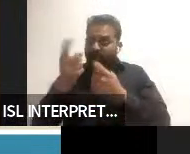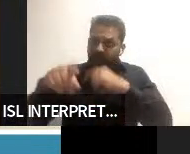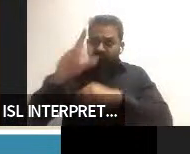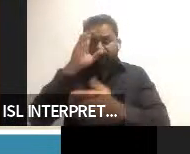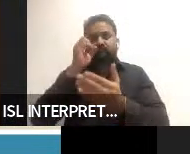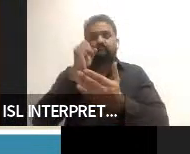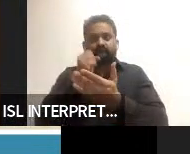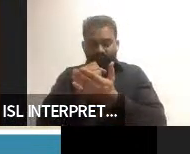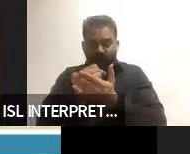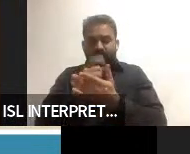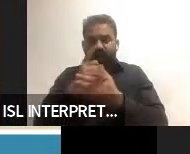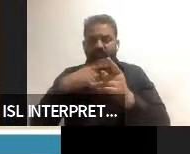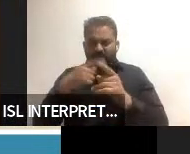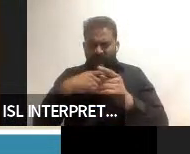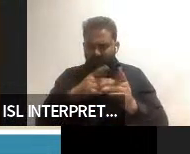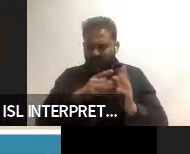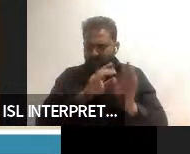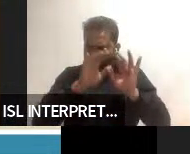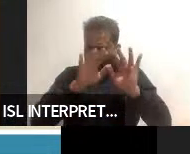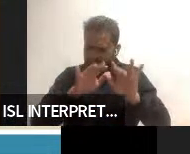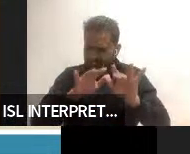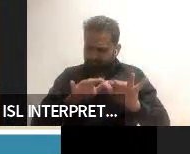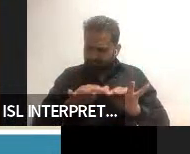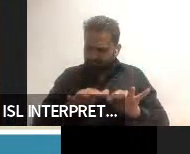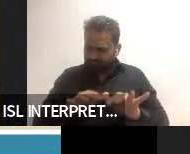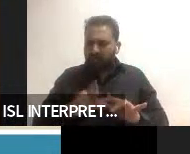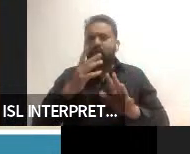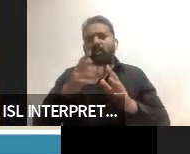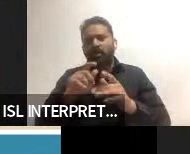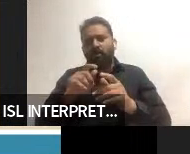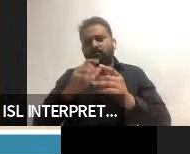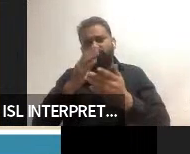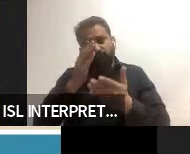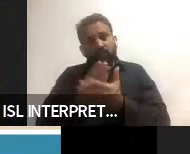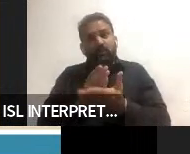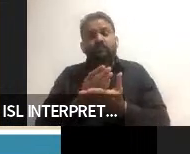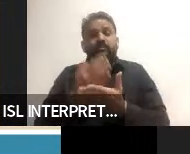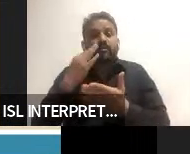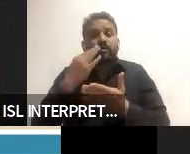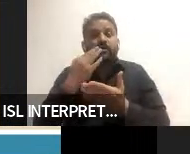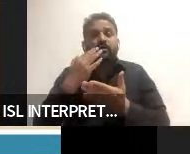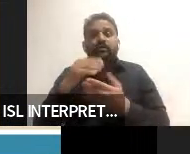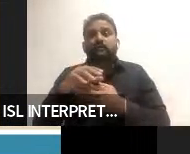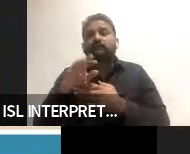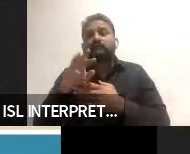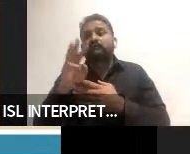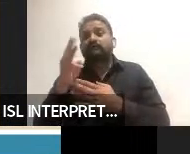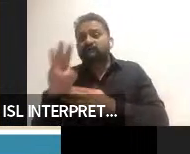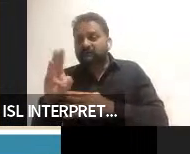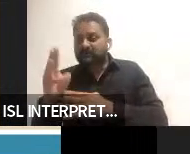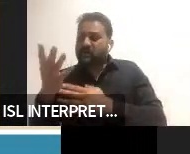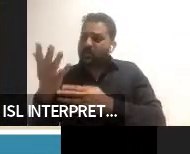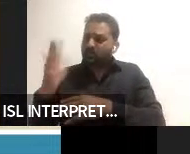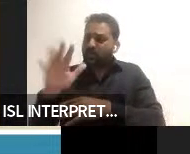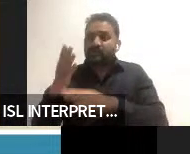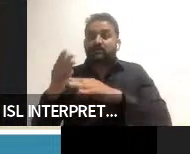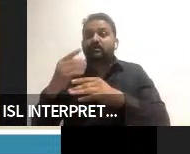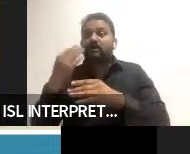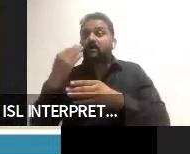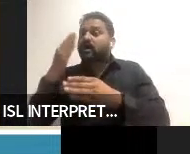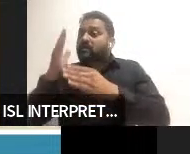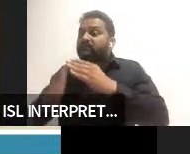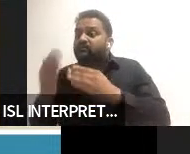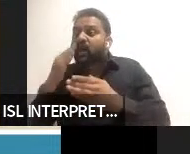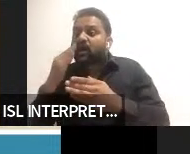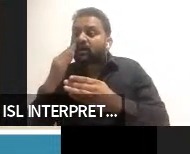we will stop writing or changing anything 3 to 5 days before the deadline. So if